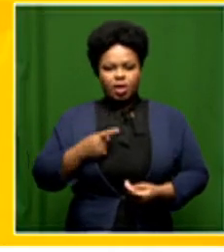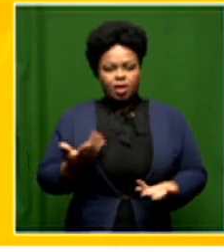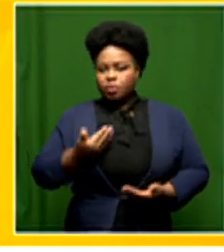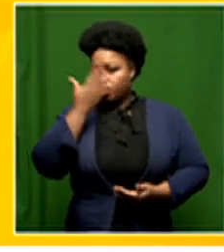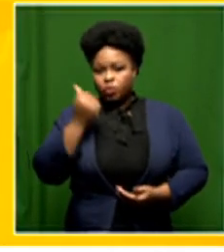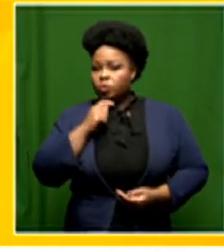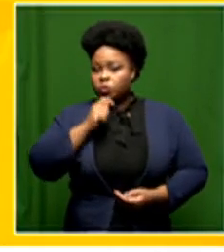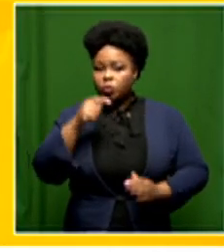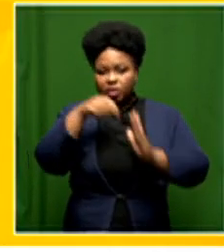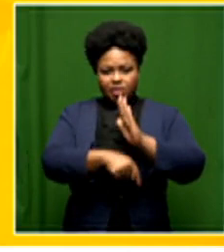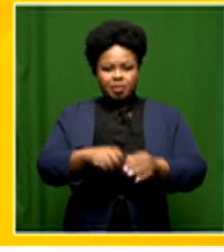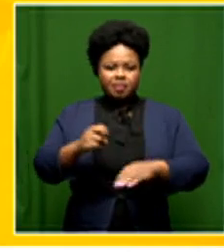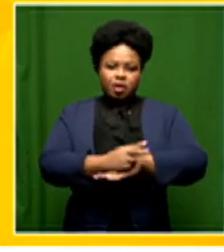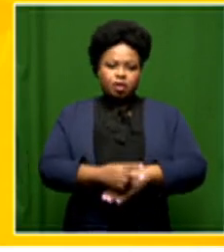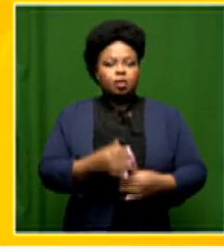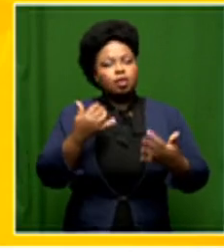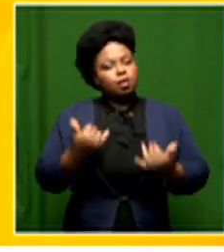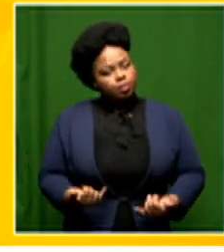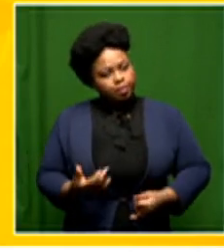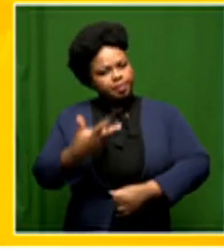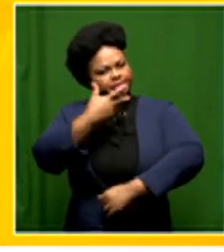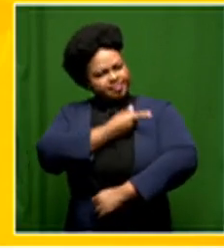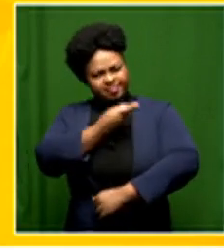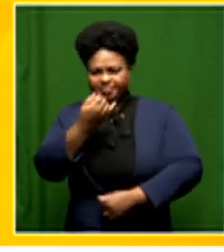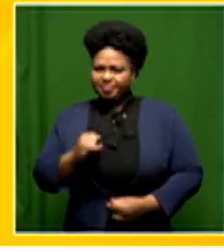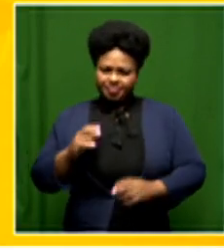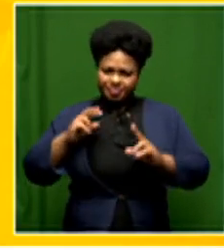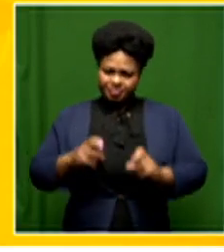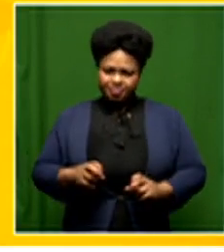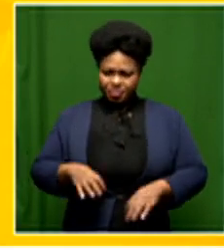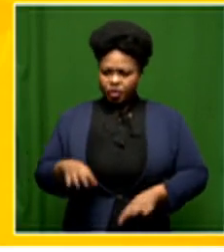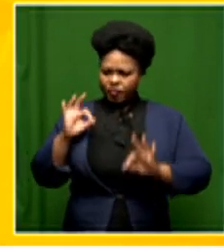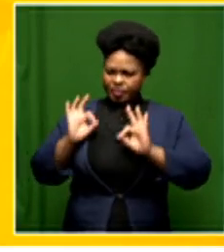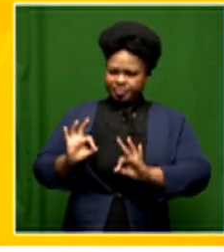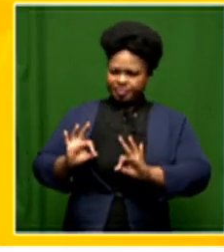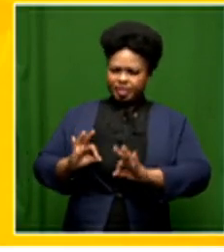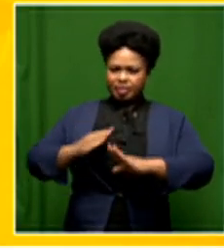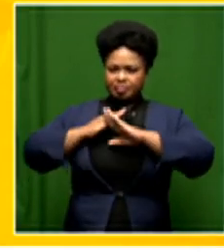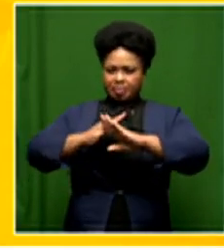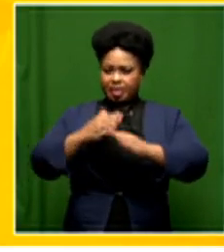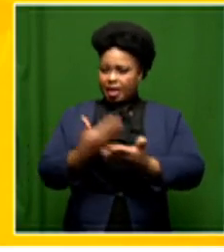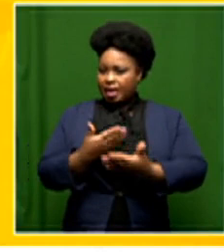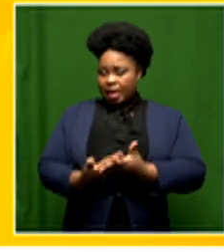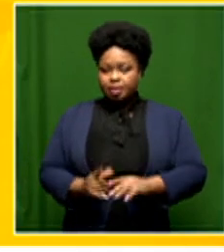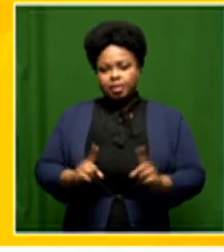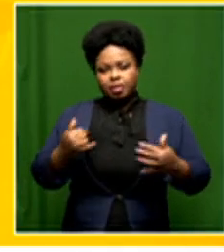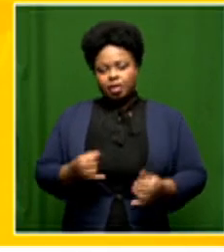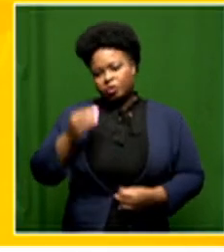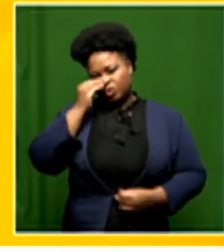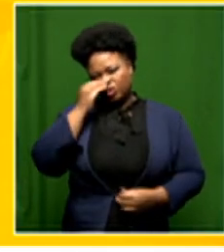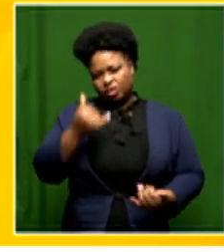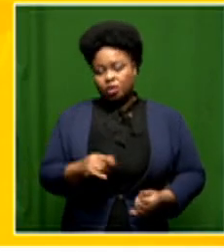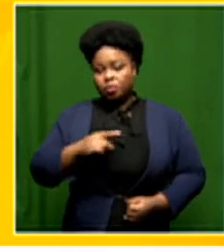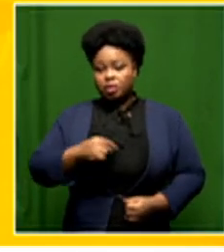virus itself. And then comes this vaccine, and we're still studying the efficacy of this vaccine. Obviously, we're running in our news now